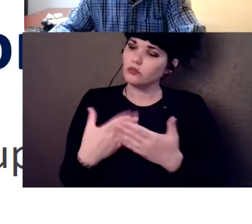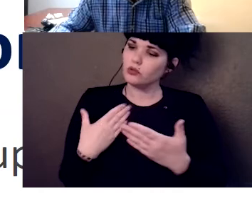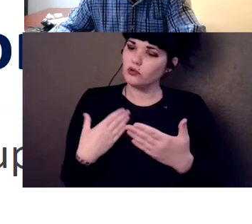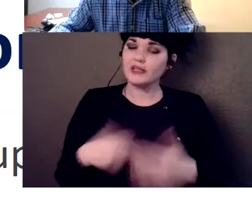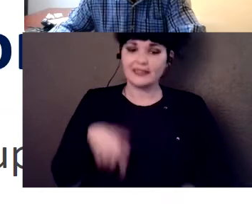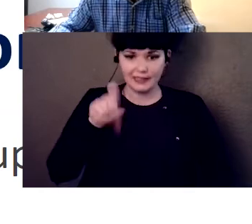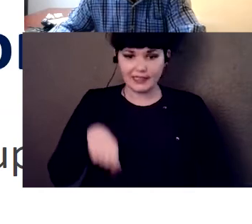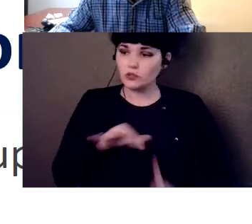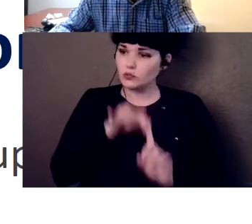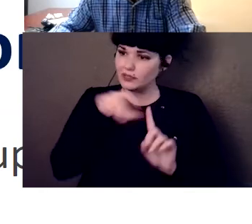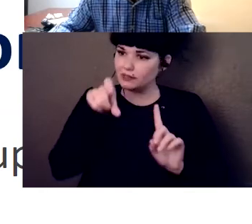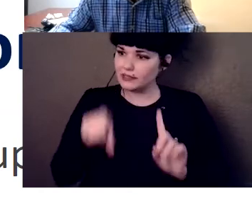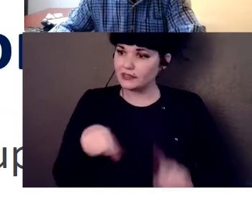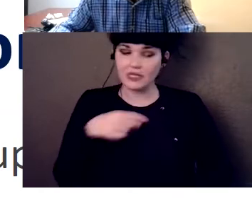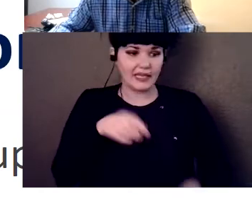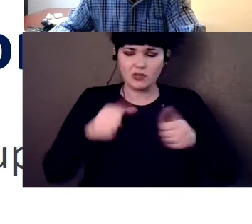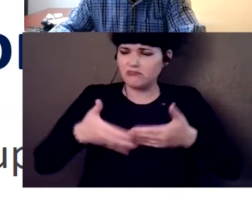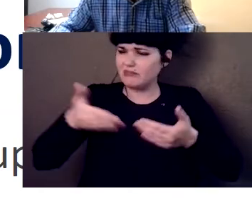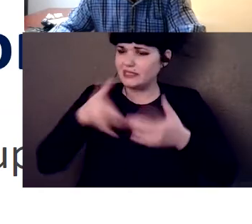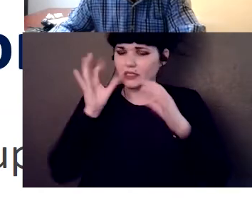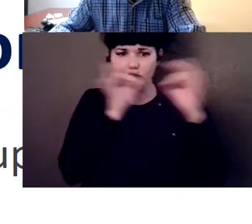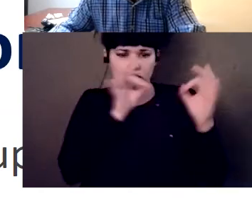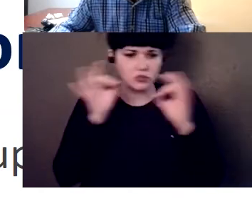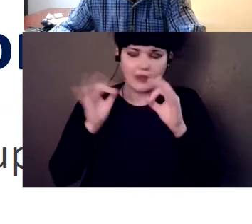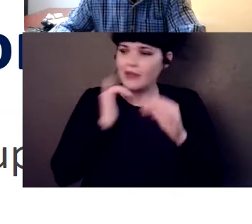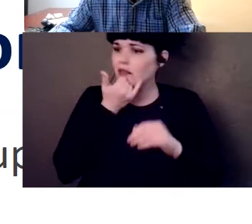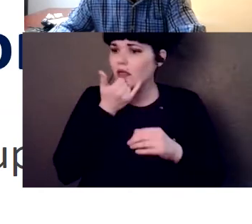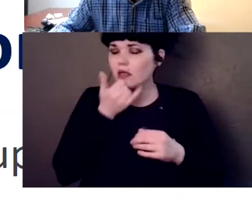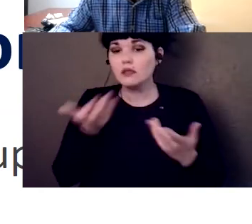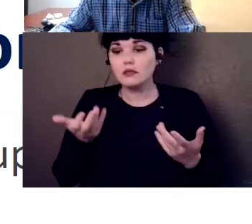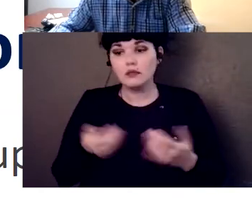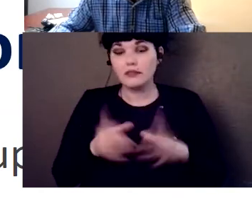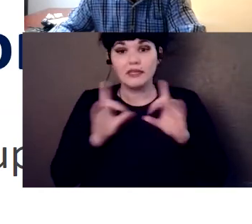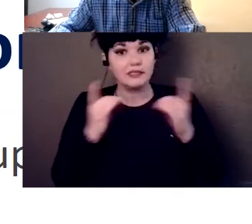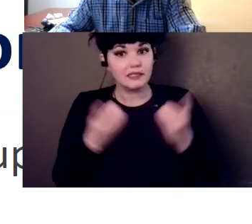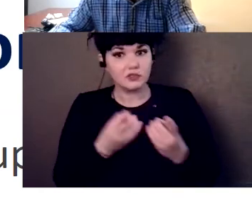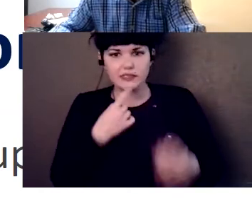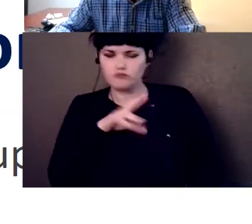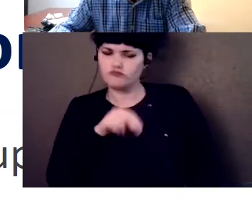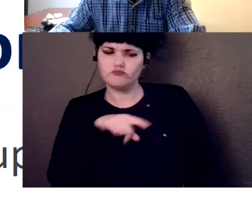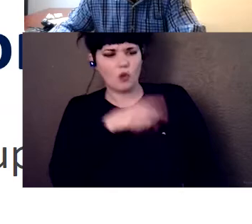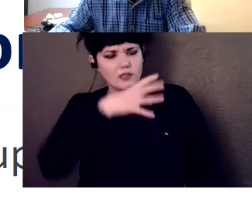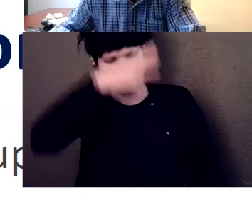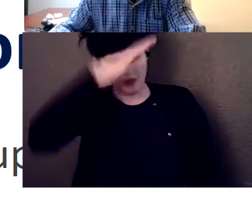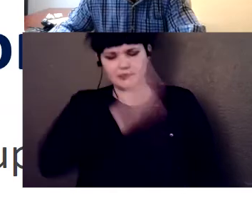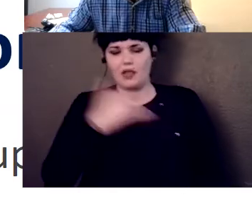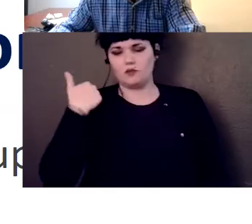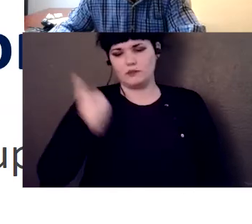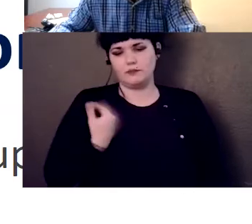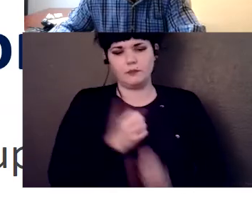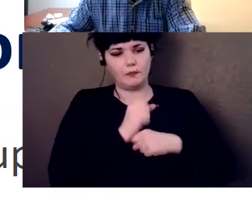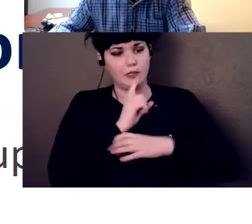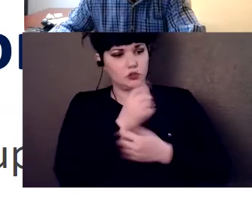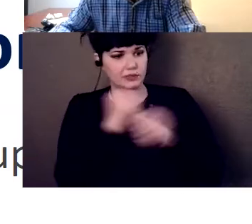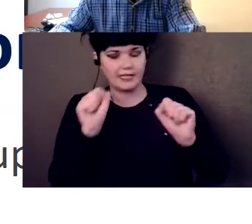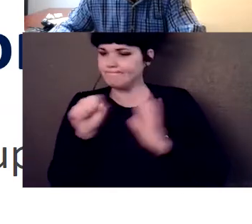including his distractibility and the need for supervision, while the district argued it was the parent's responsibility to ensure the student's safety. The state